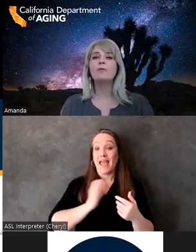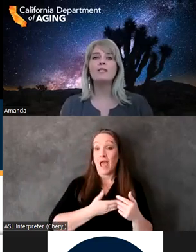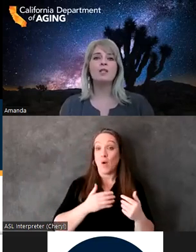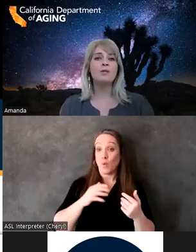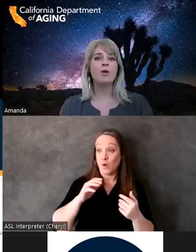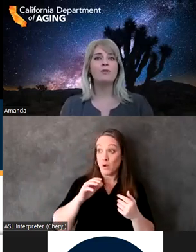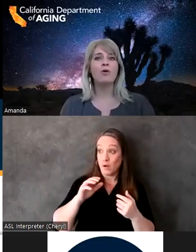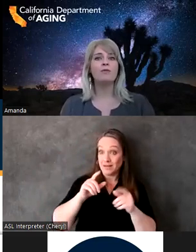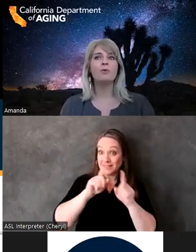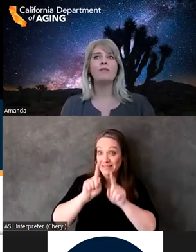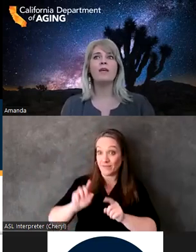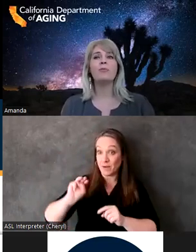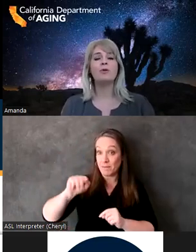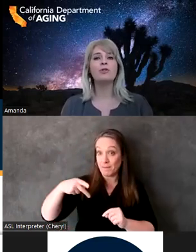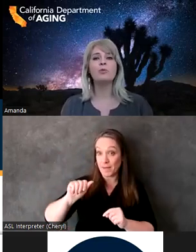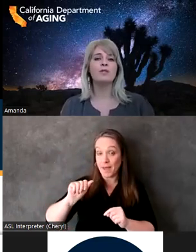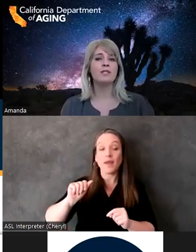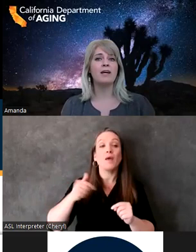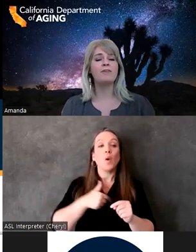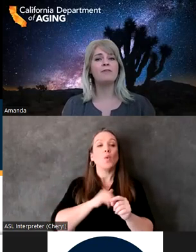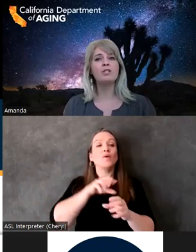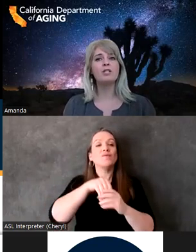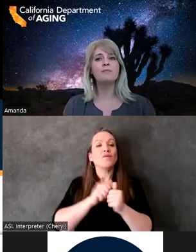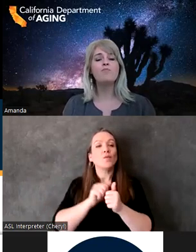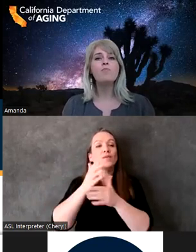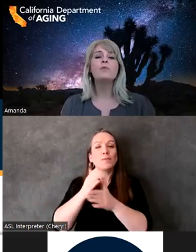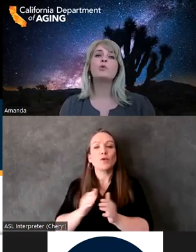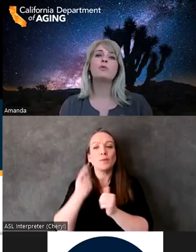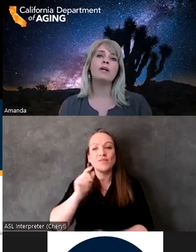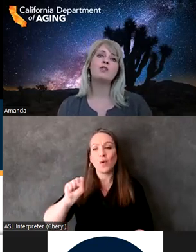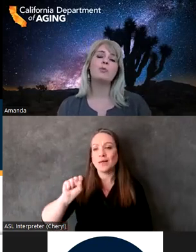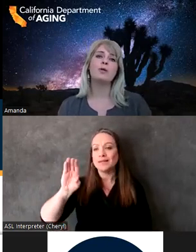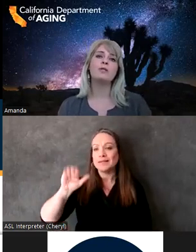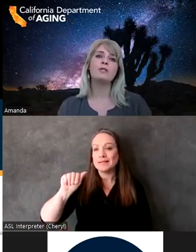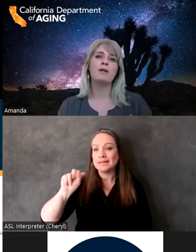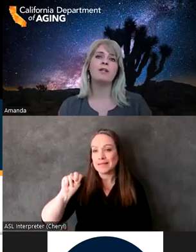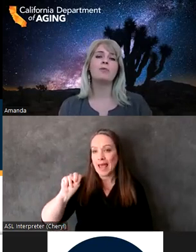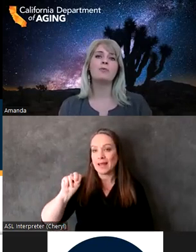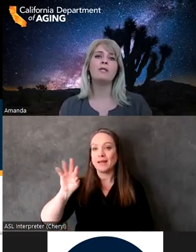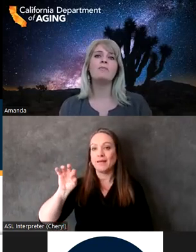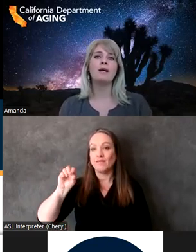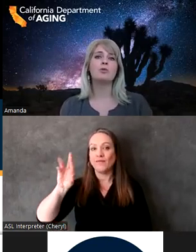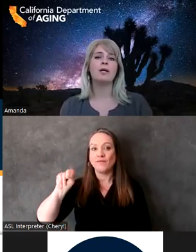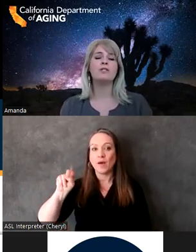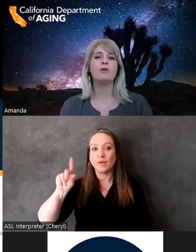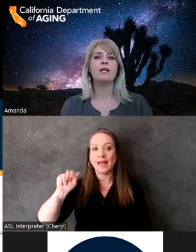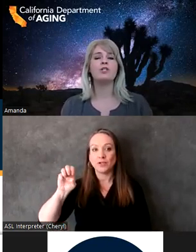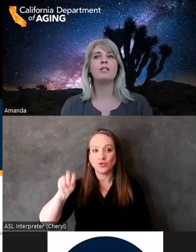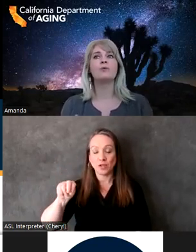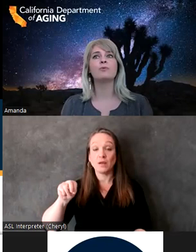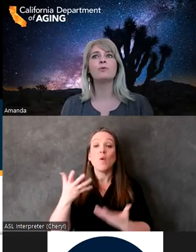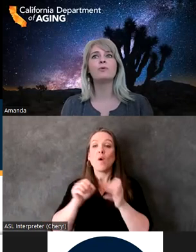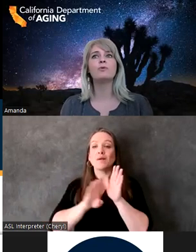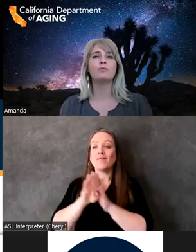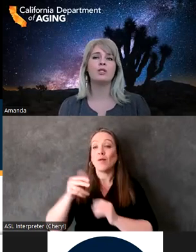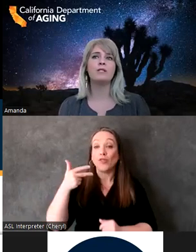we've recently become involved with a partnership with the SCAN Foundation to provide support to develop 3 master plans for aging